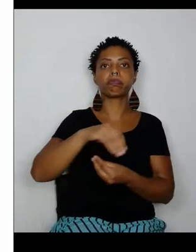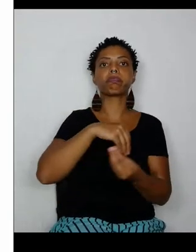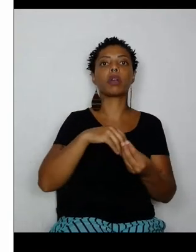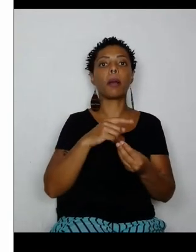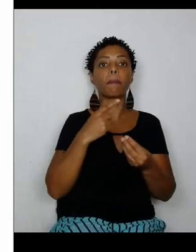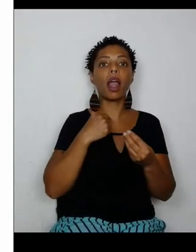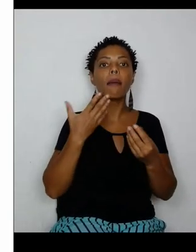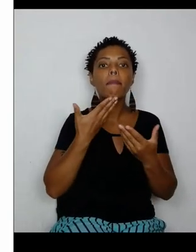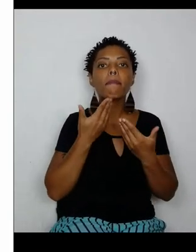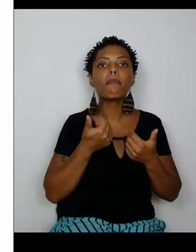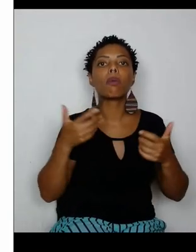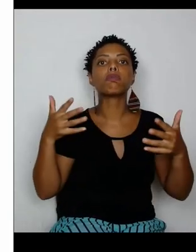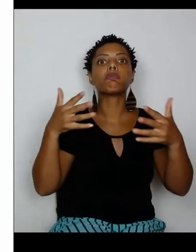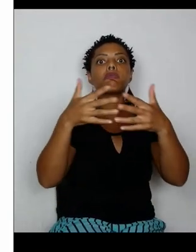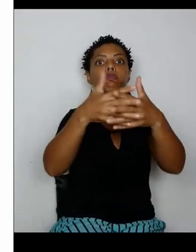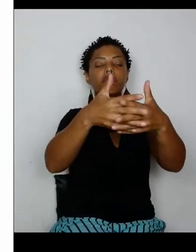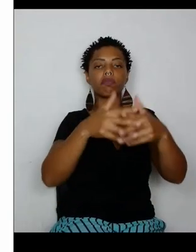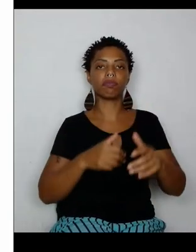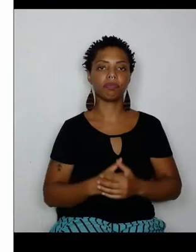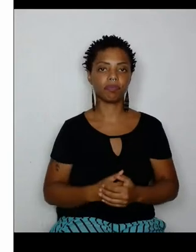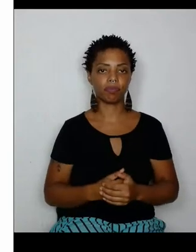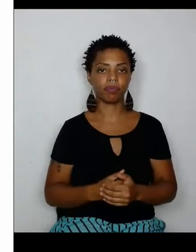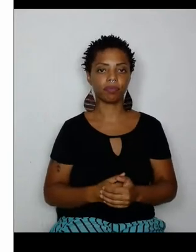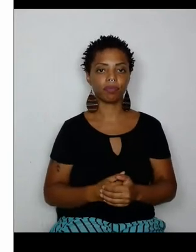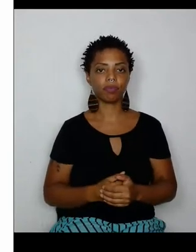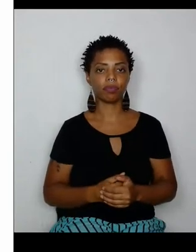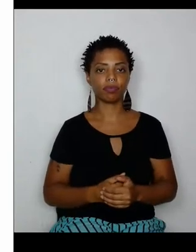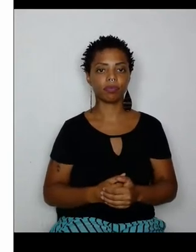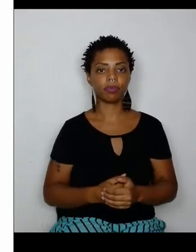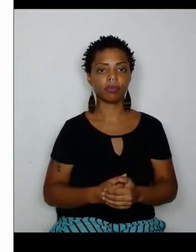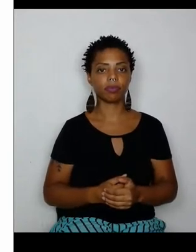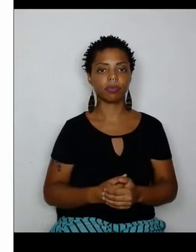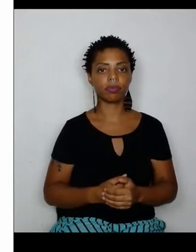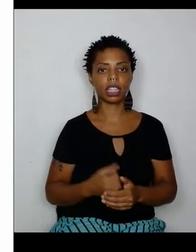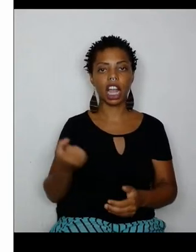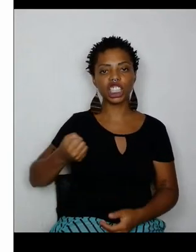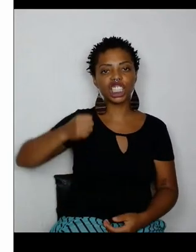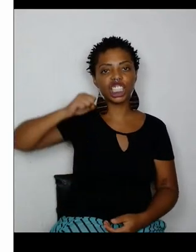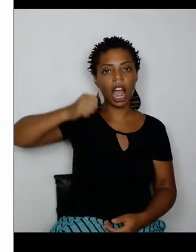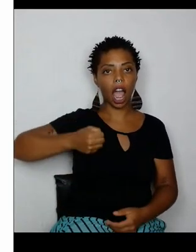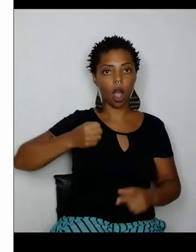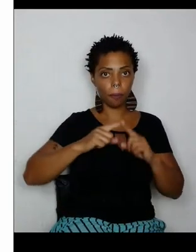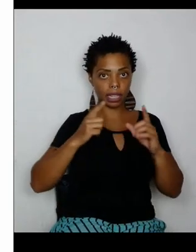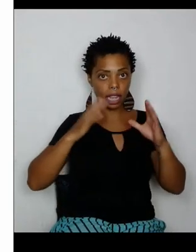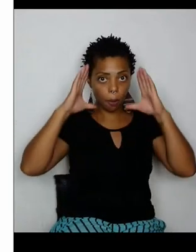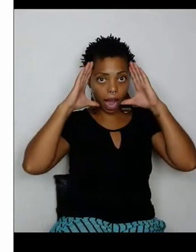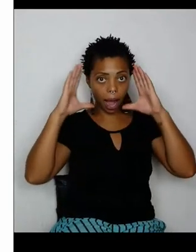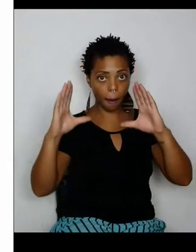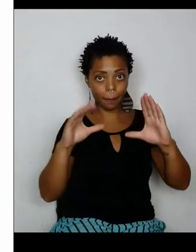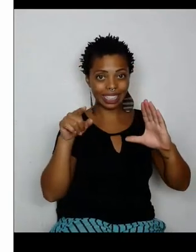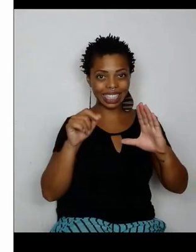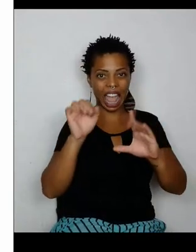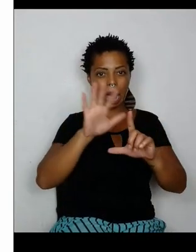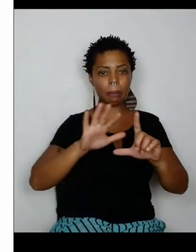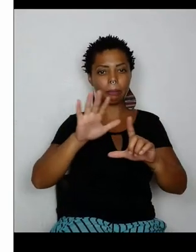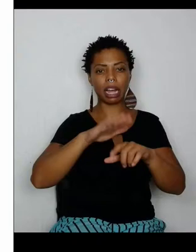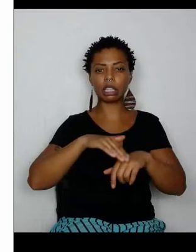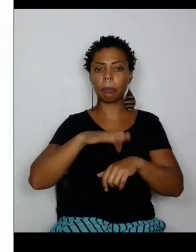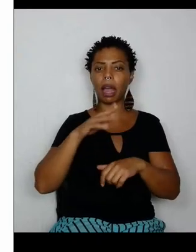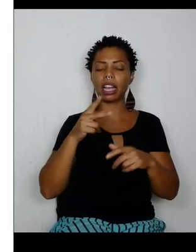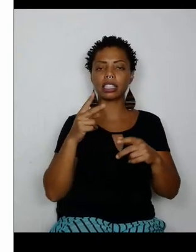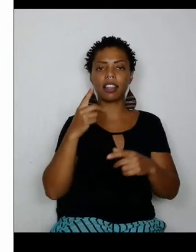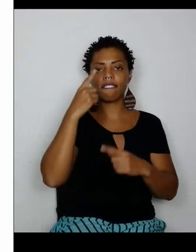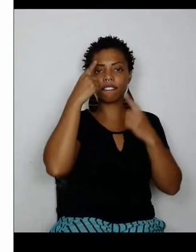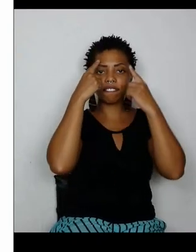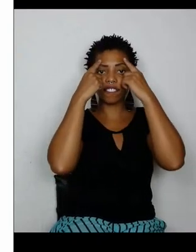jug in the form of the head is his of overhead is his most violent image of this embodiment to date